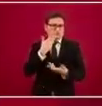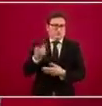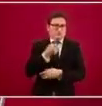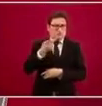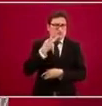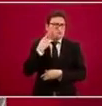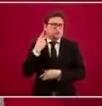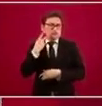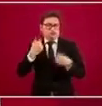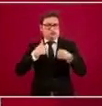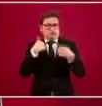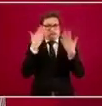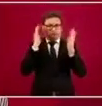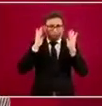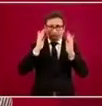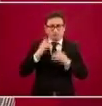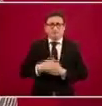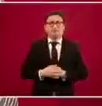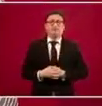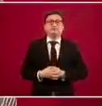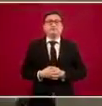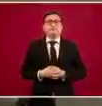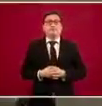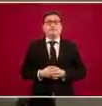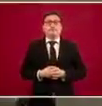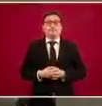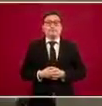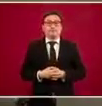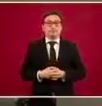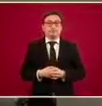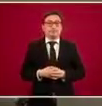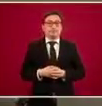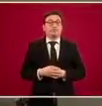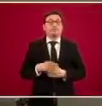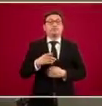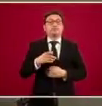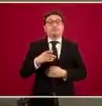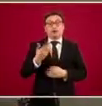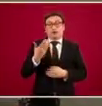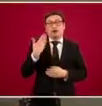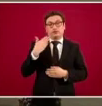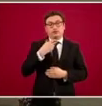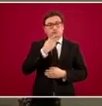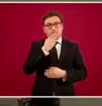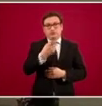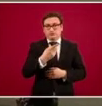ask that the president. That's a political matter that it doesn't involve me or concern me.